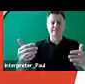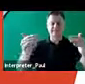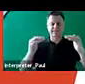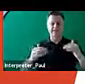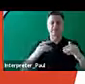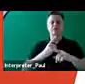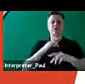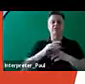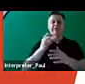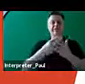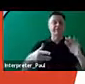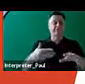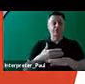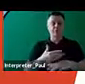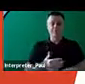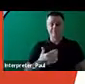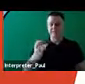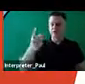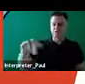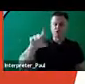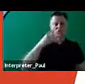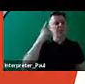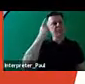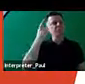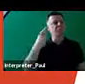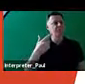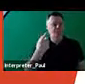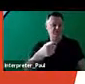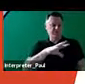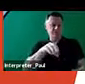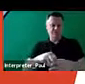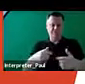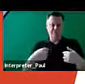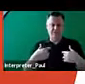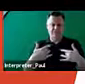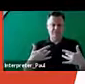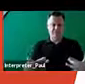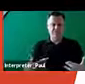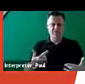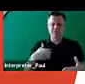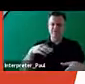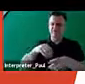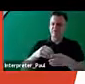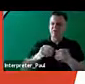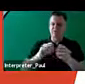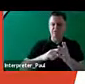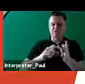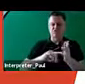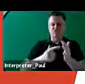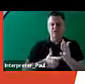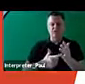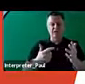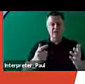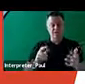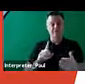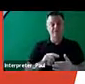employment. You know, you might have been thinking, well, what's that got to do with me? You know, I'm not involved in careers. However, not